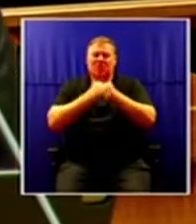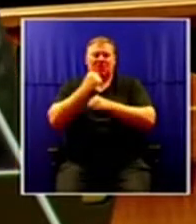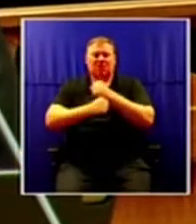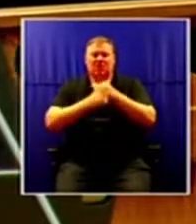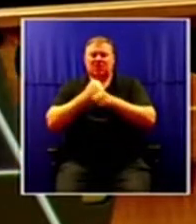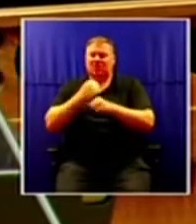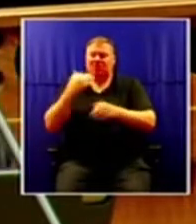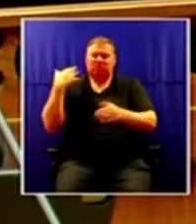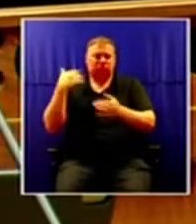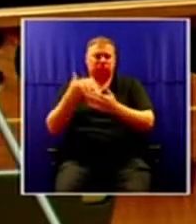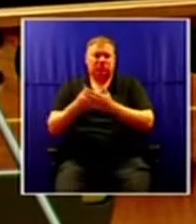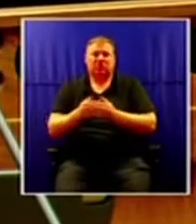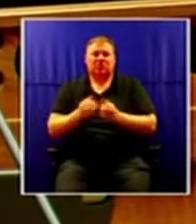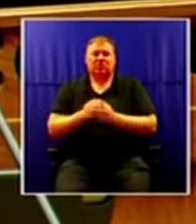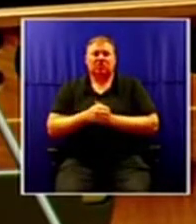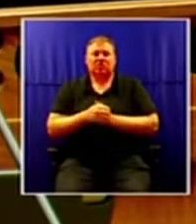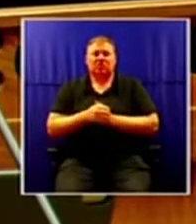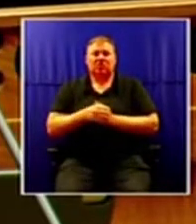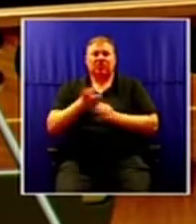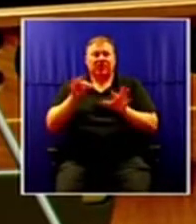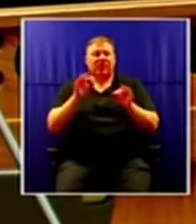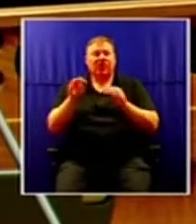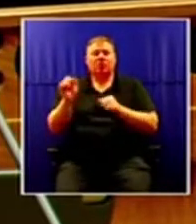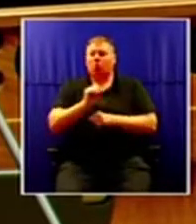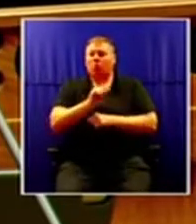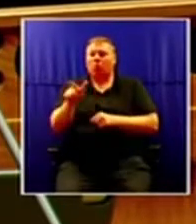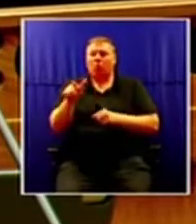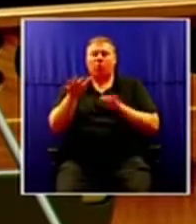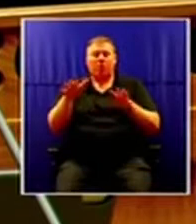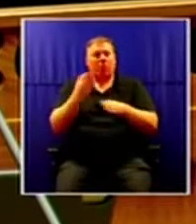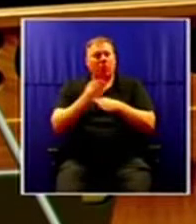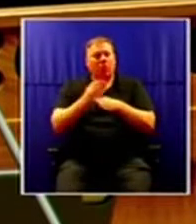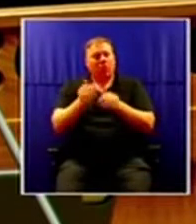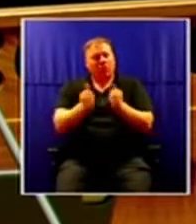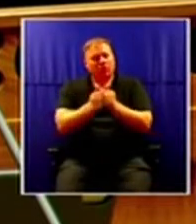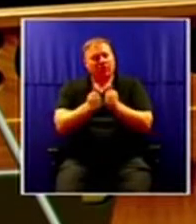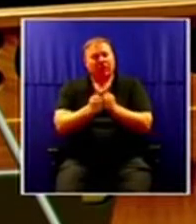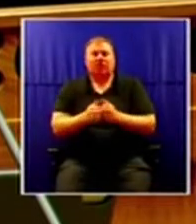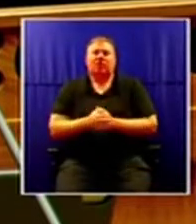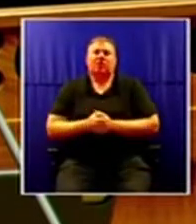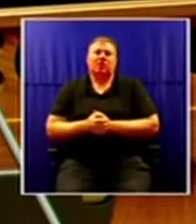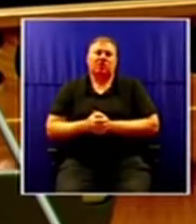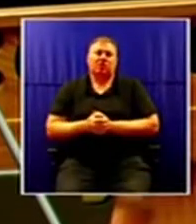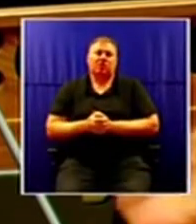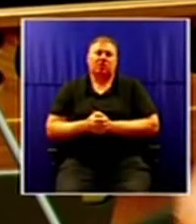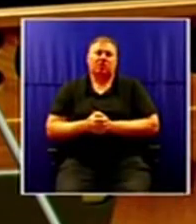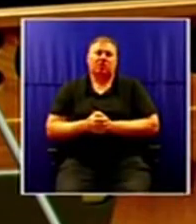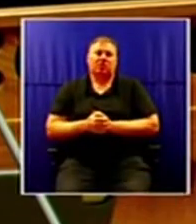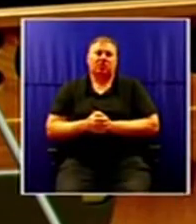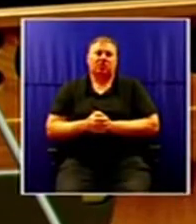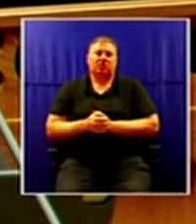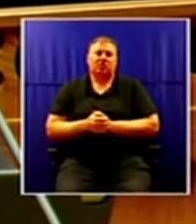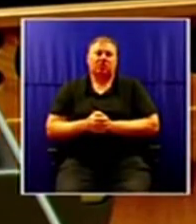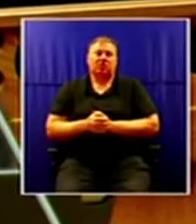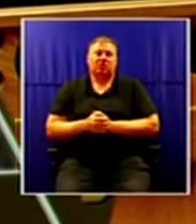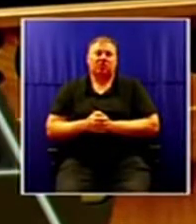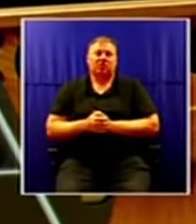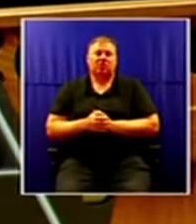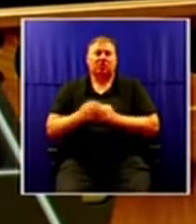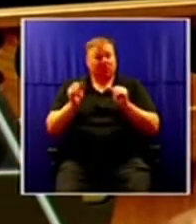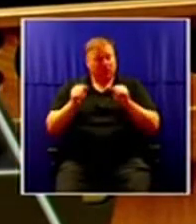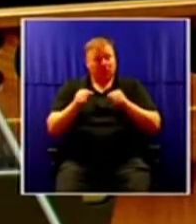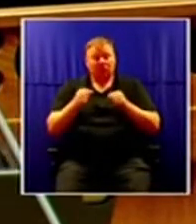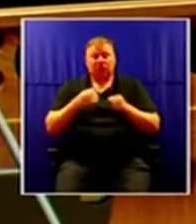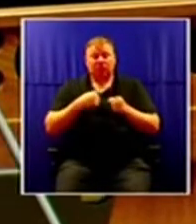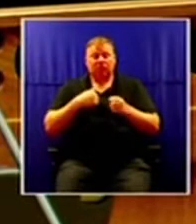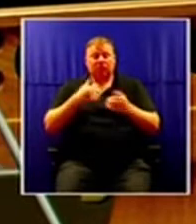invited all of us that we should work together. There is just no other way. And yes, I do welcome